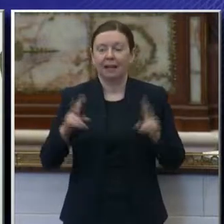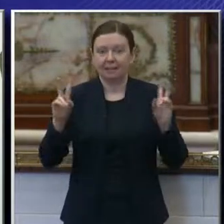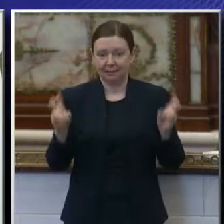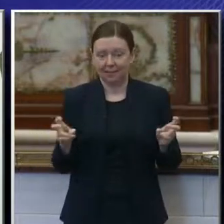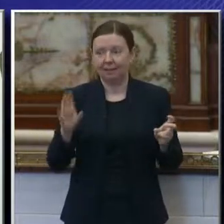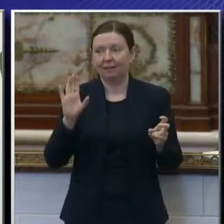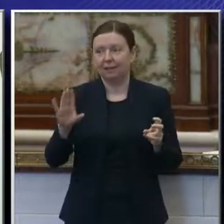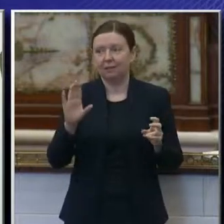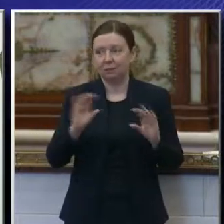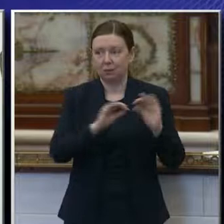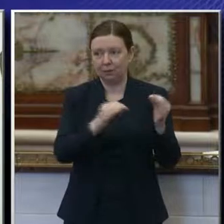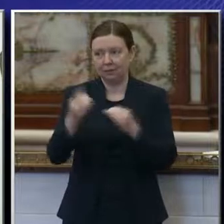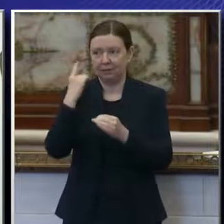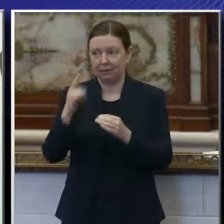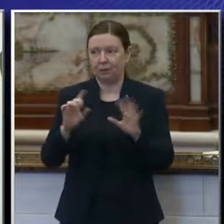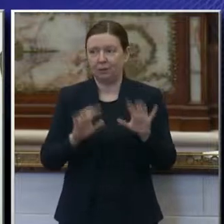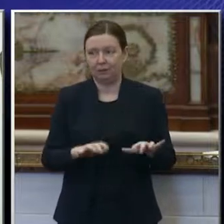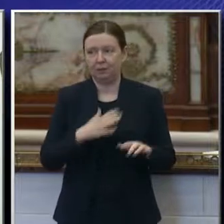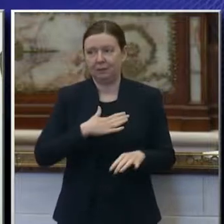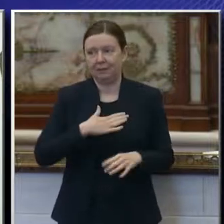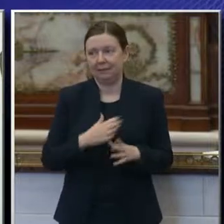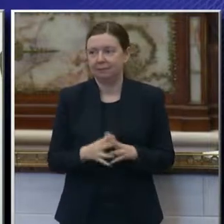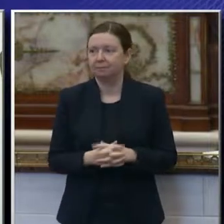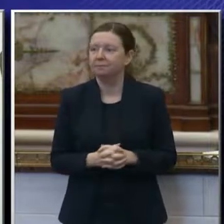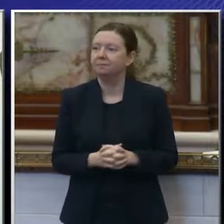and your organization for the record.